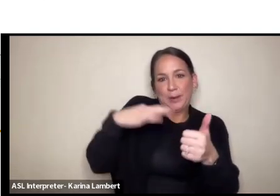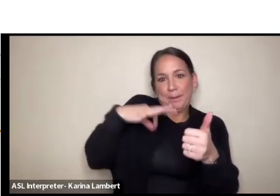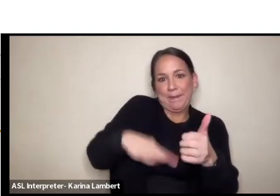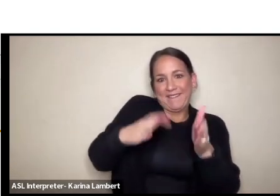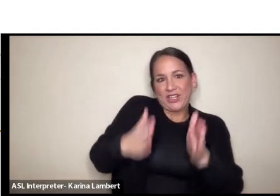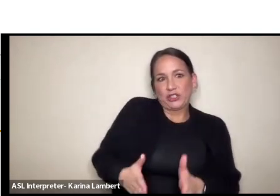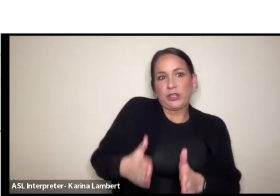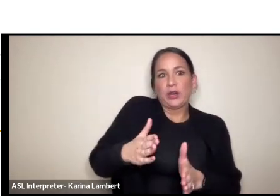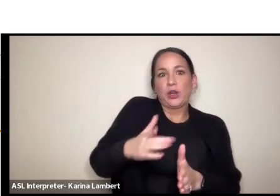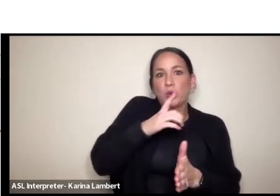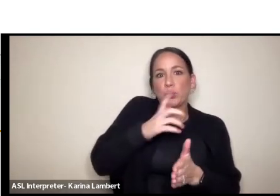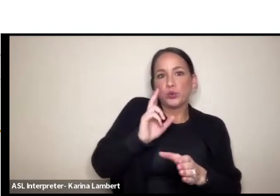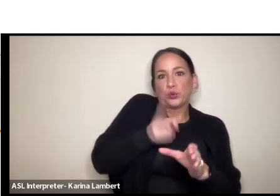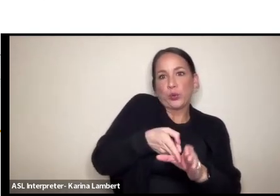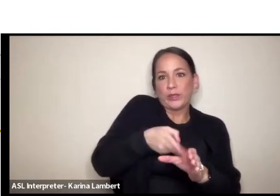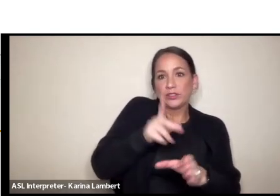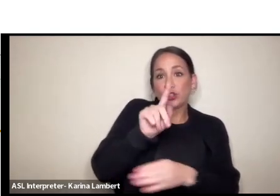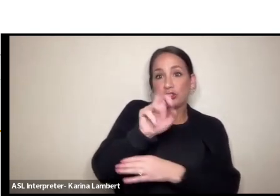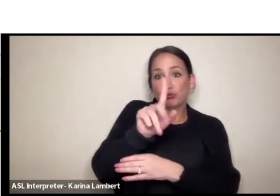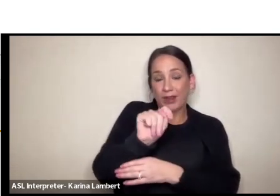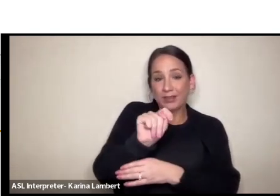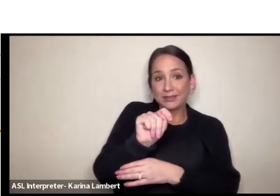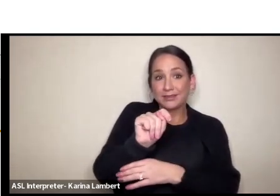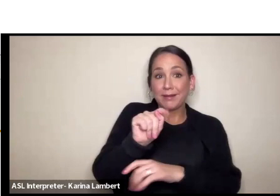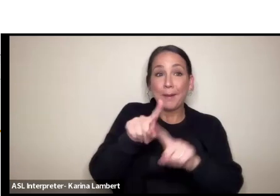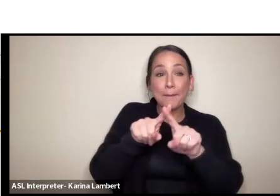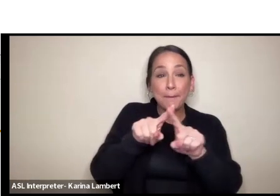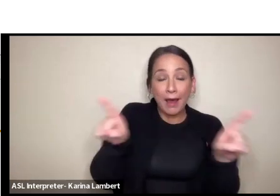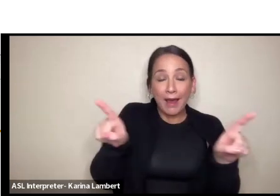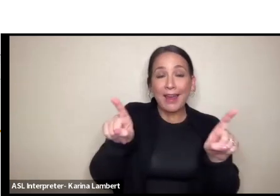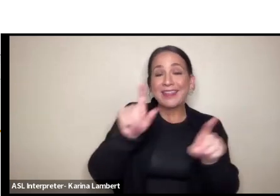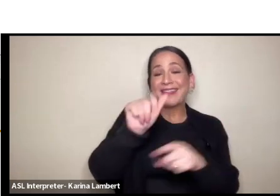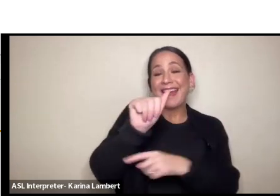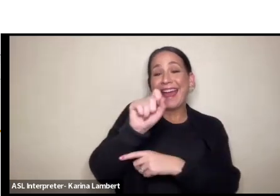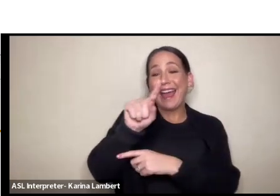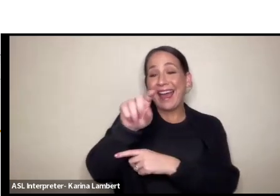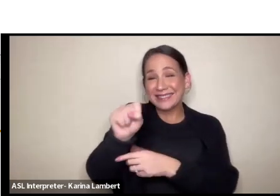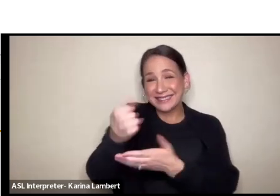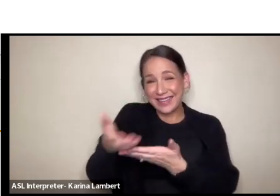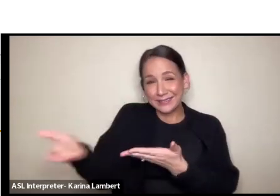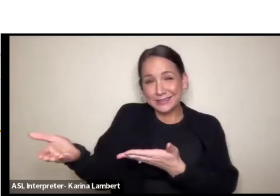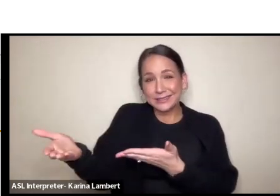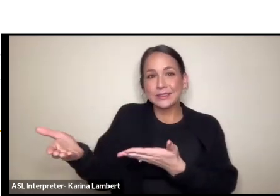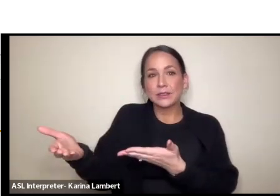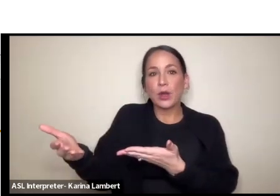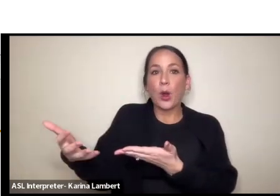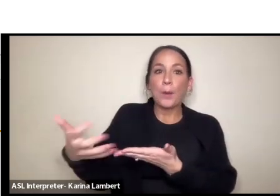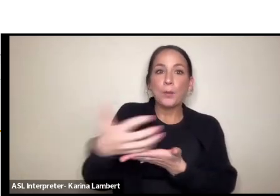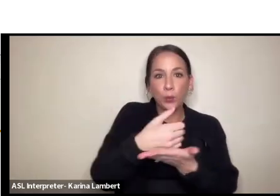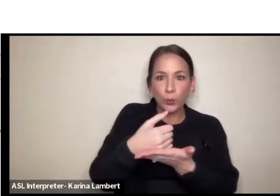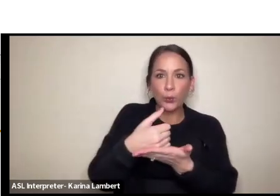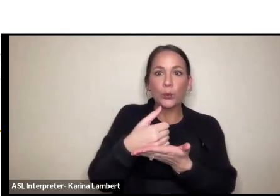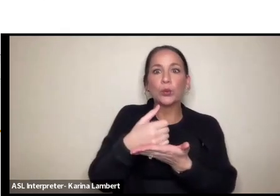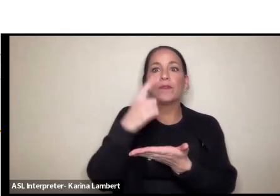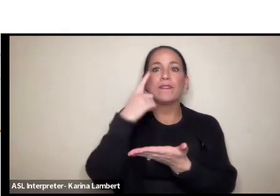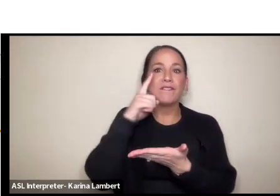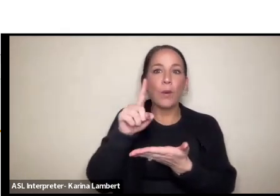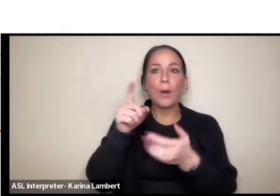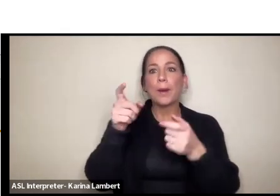the trust. But again, the assets are pooled for investment and management